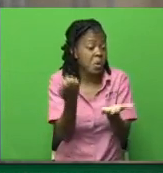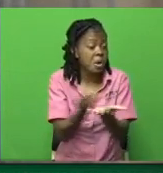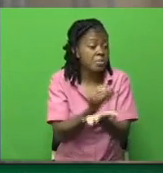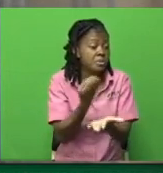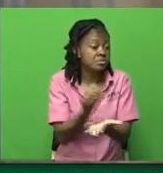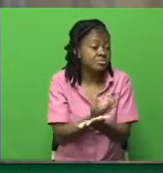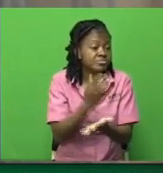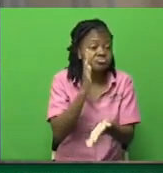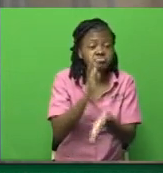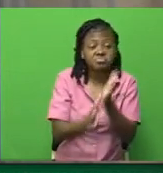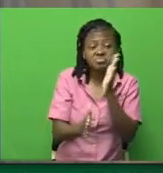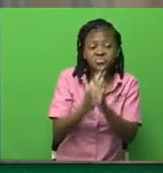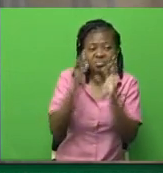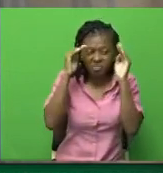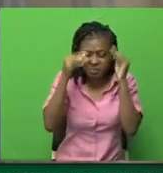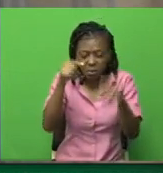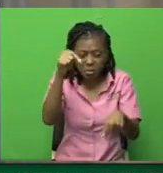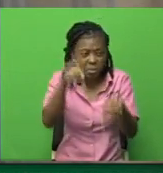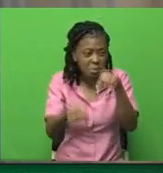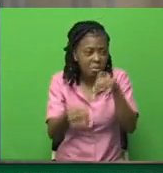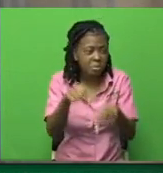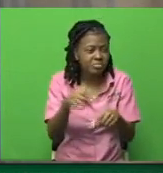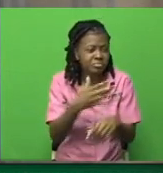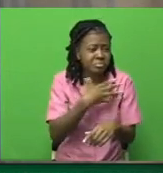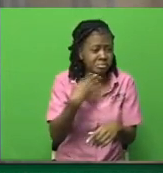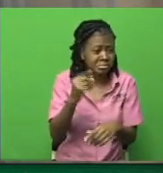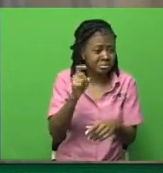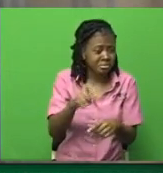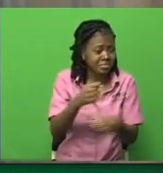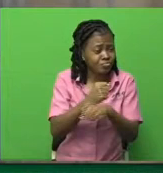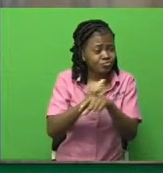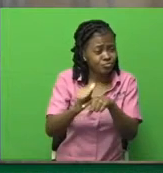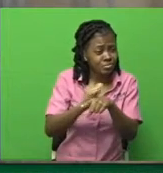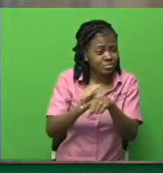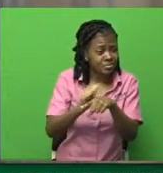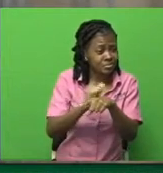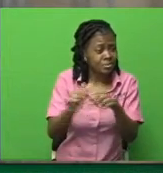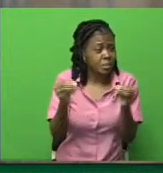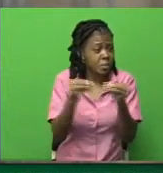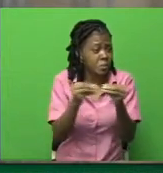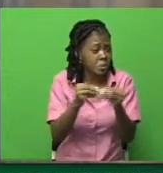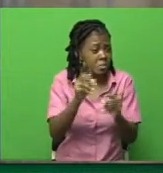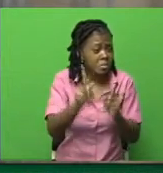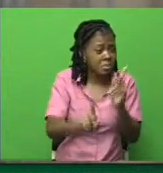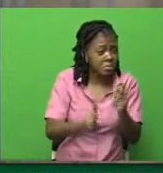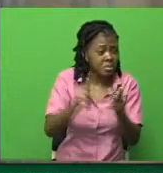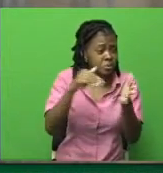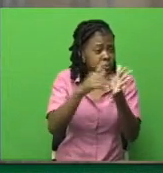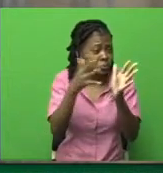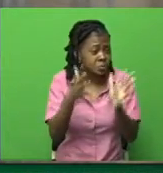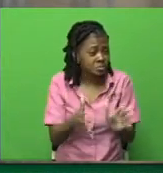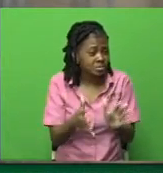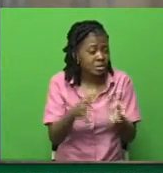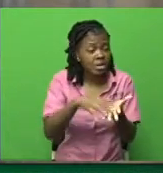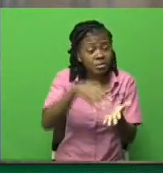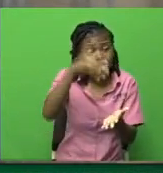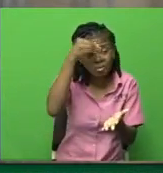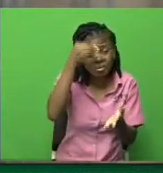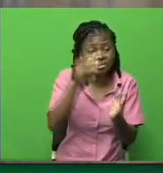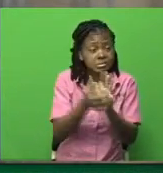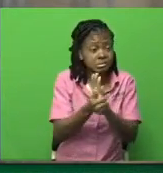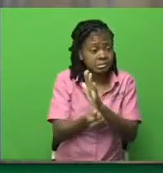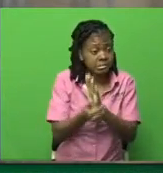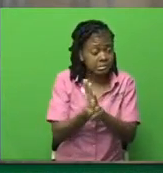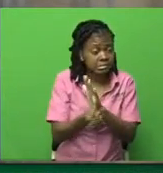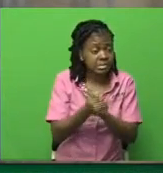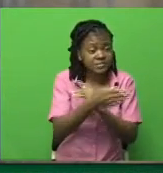lines and oil and gas and the creation of trading opportunities for students to develop and fill roles being opened